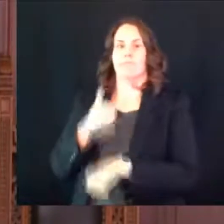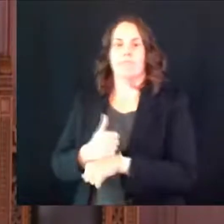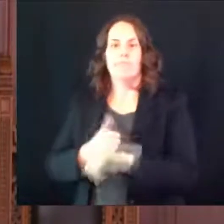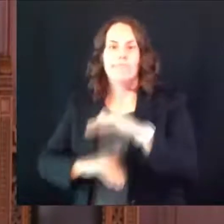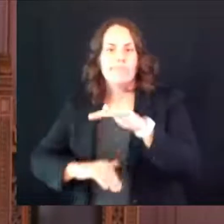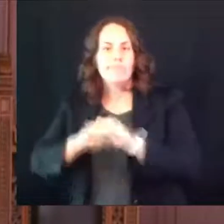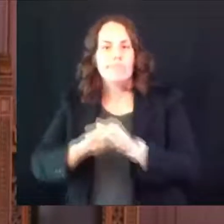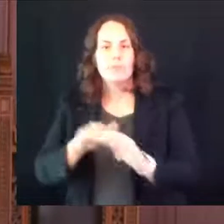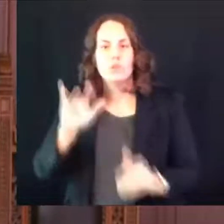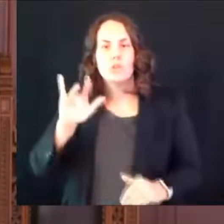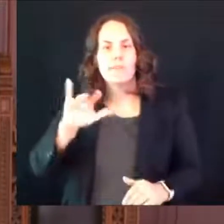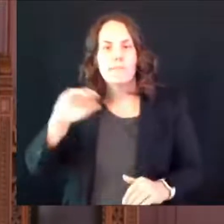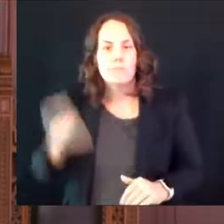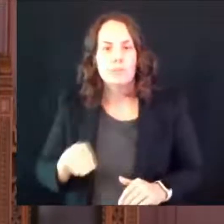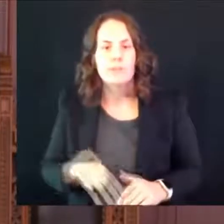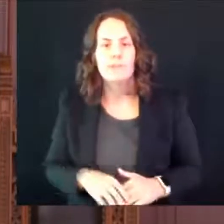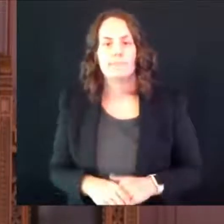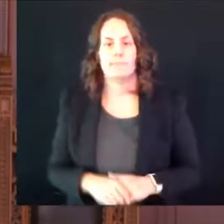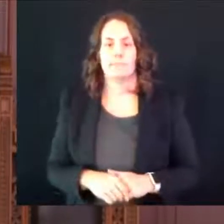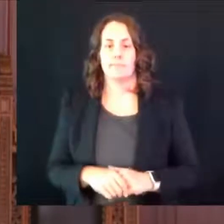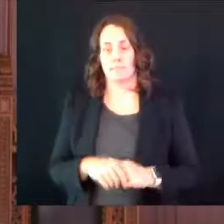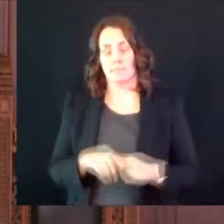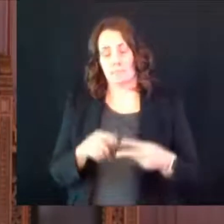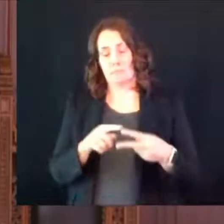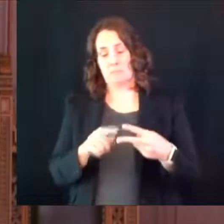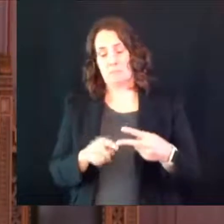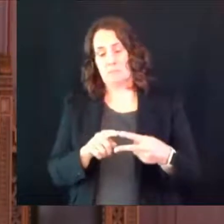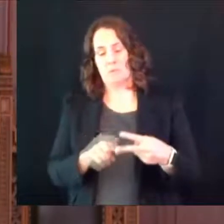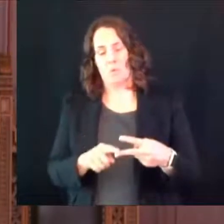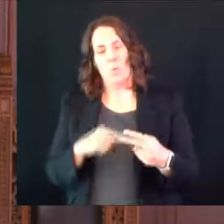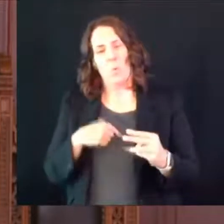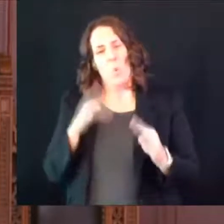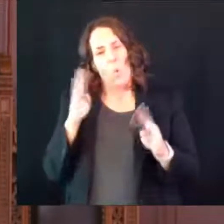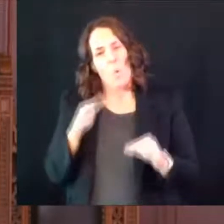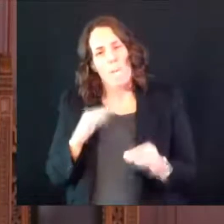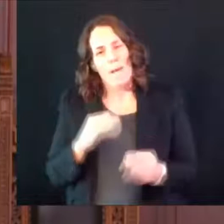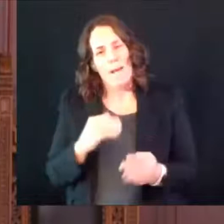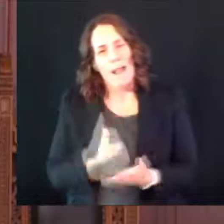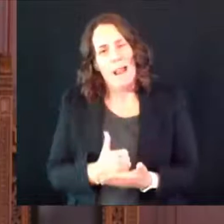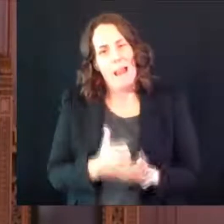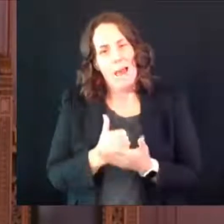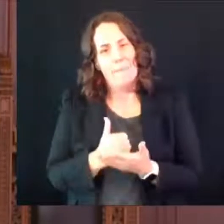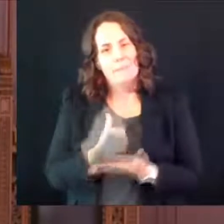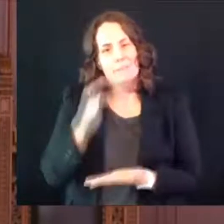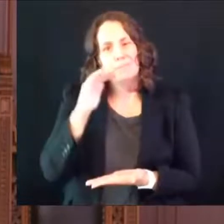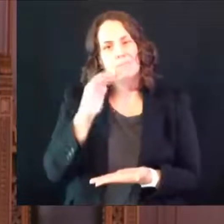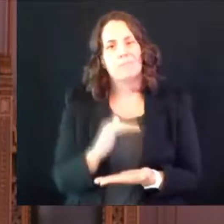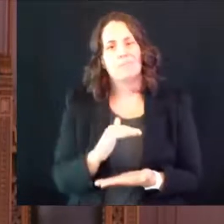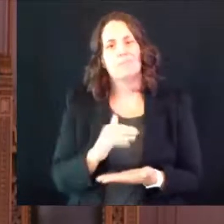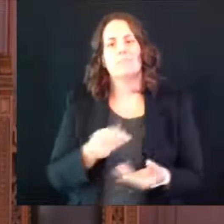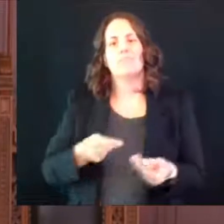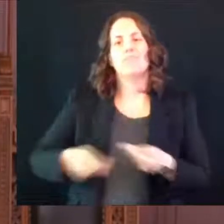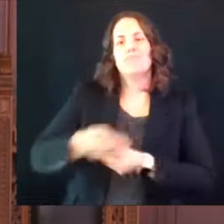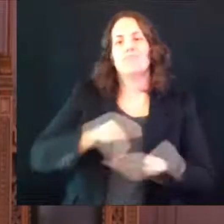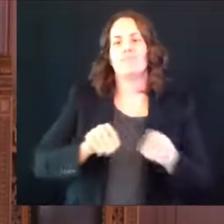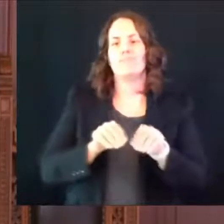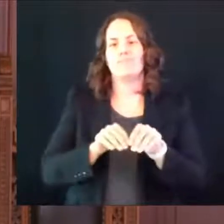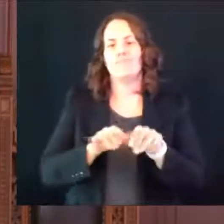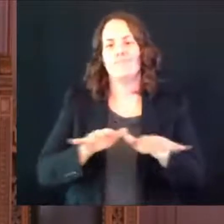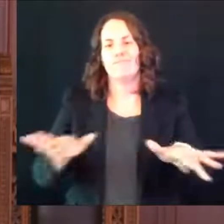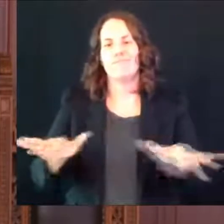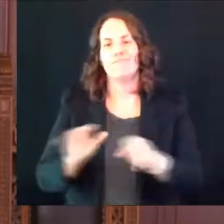But at the end of the day, it is around individual responsibility, and we're hoping the